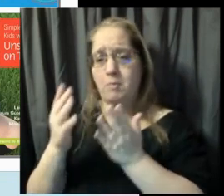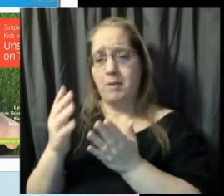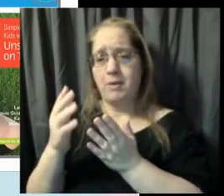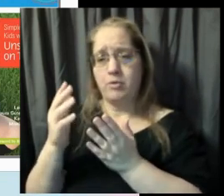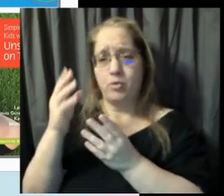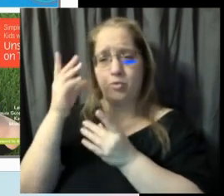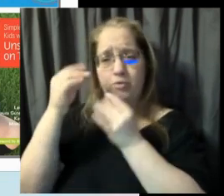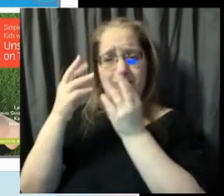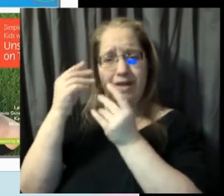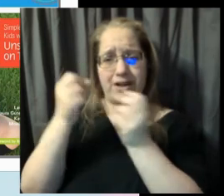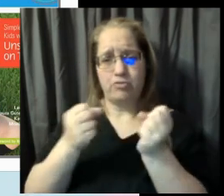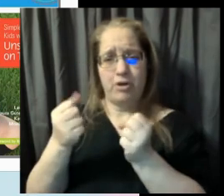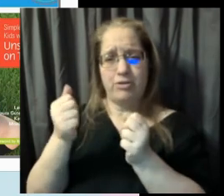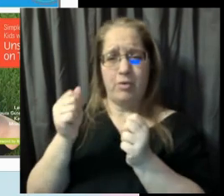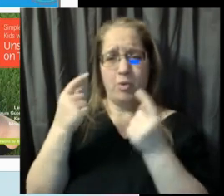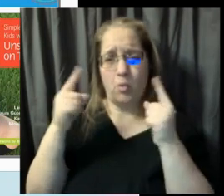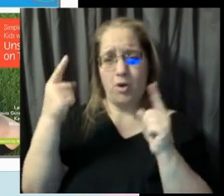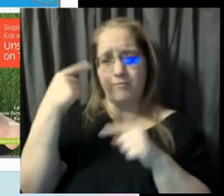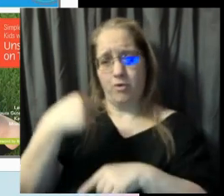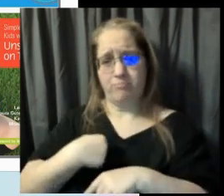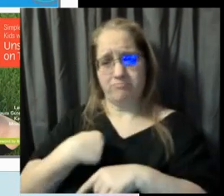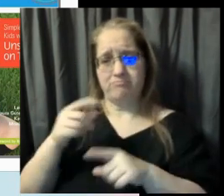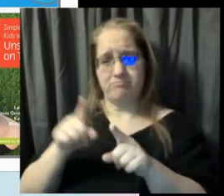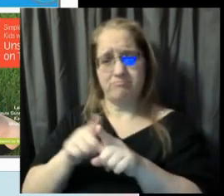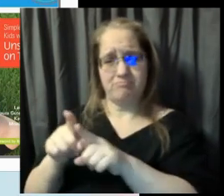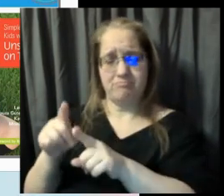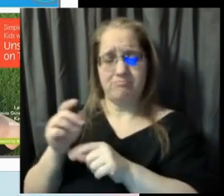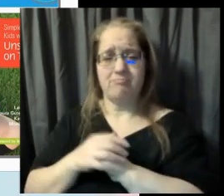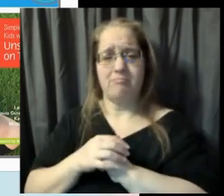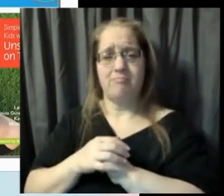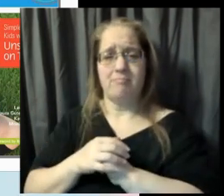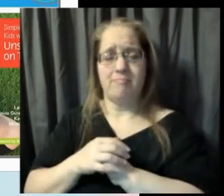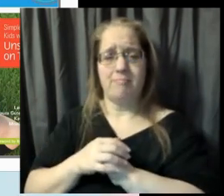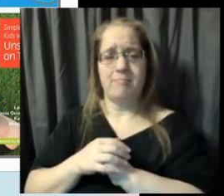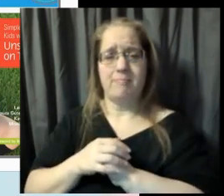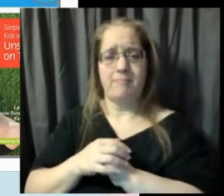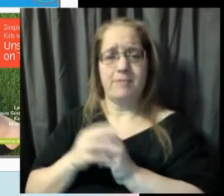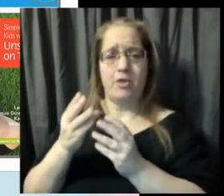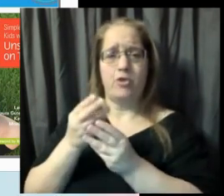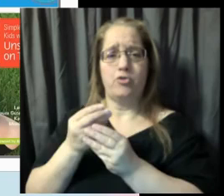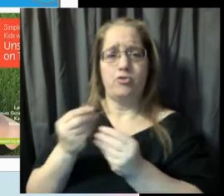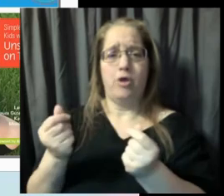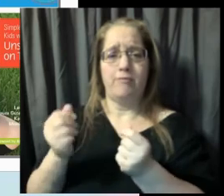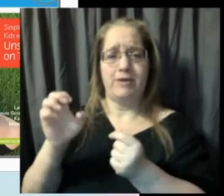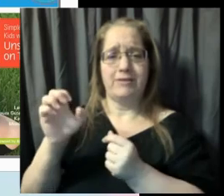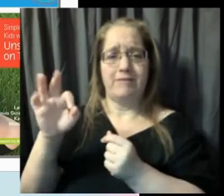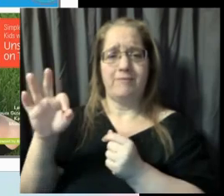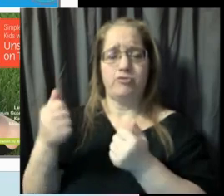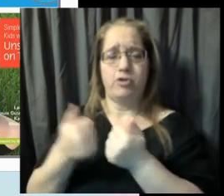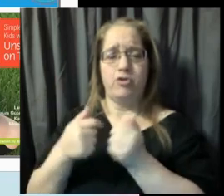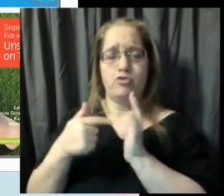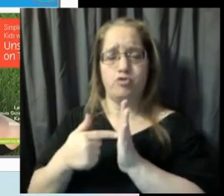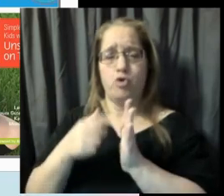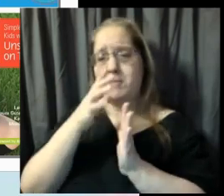may be able to reflect on strategies that would work for you as well. Finally, that Solving Executive Function Challenges shows parents